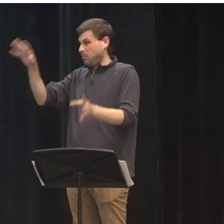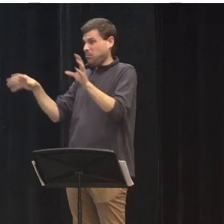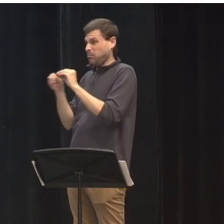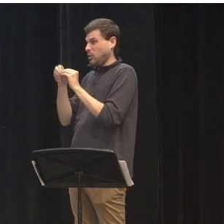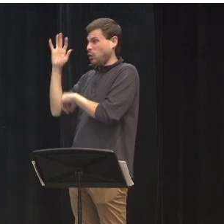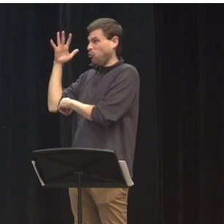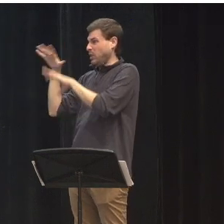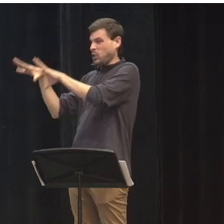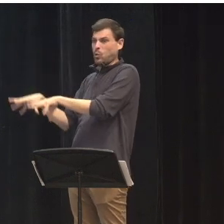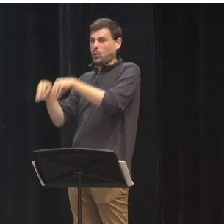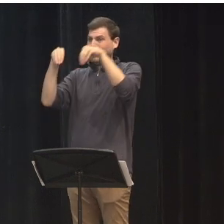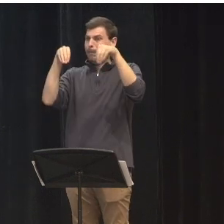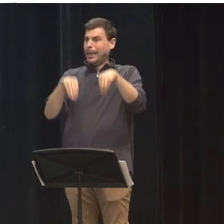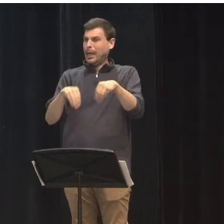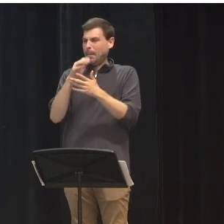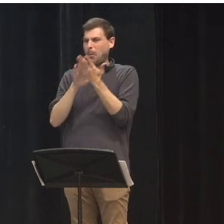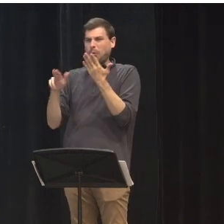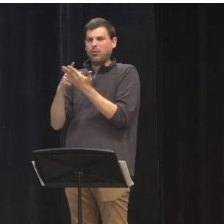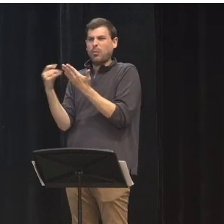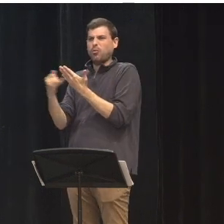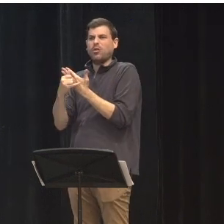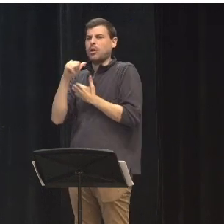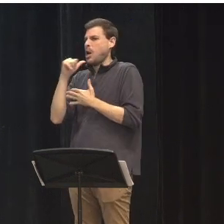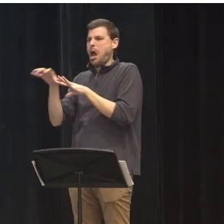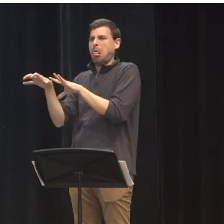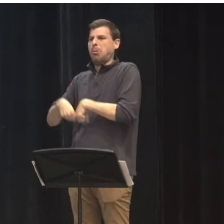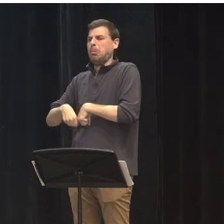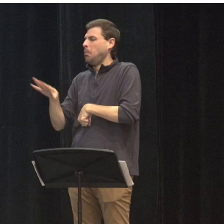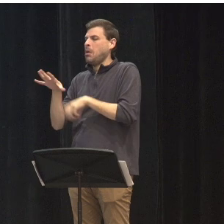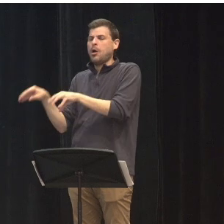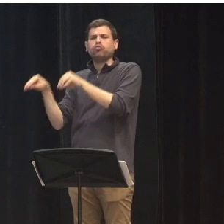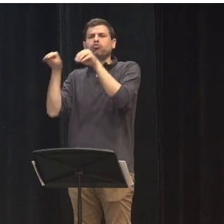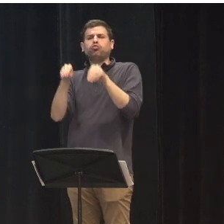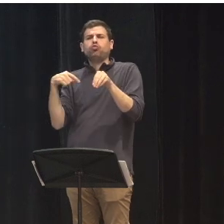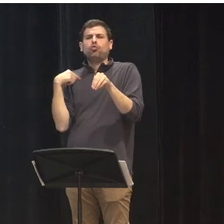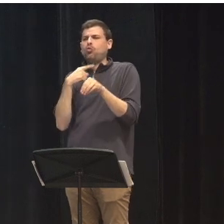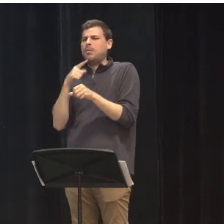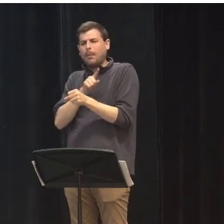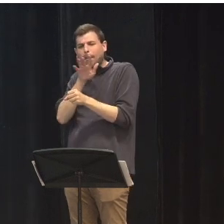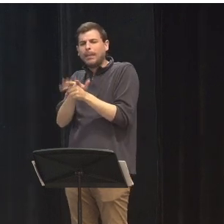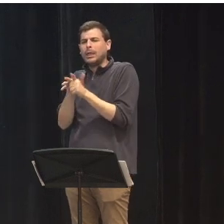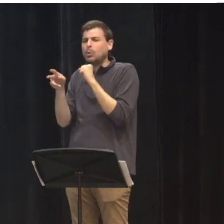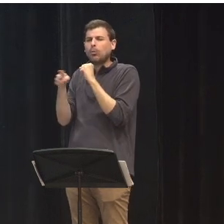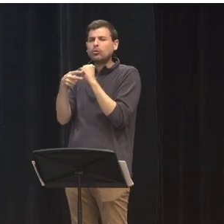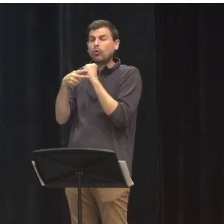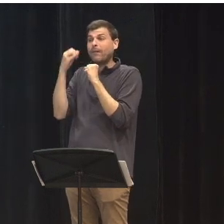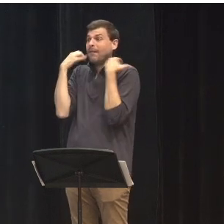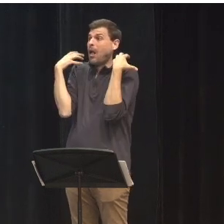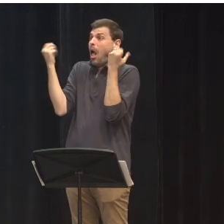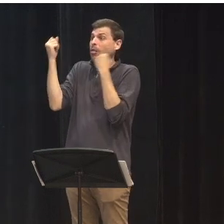as part of the project. And the authority is committed to preserving the healthy trees and also